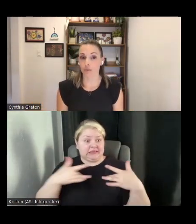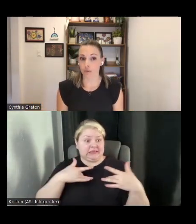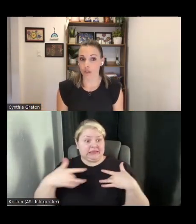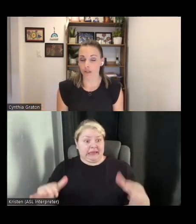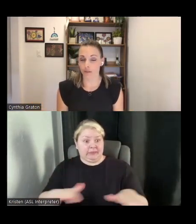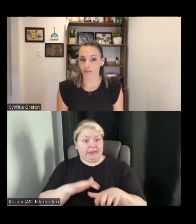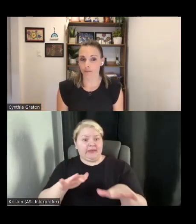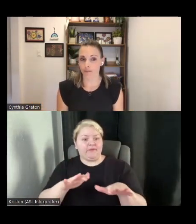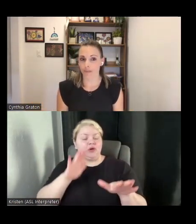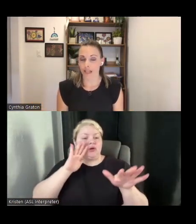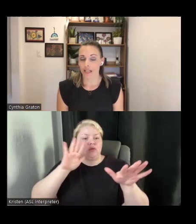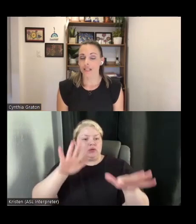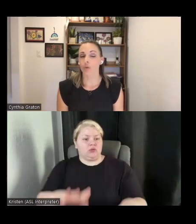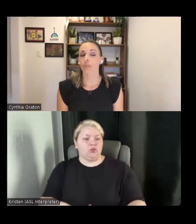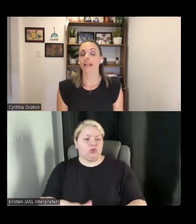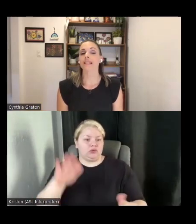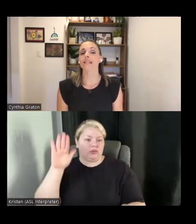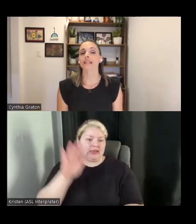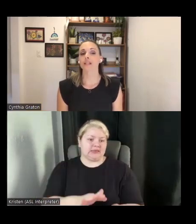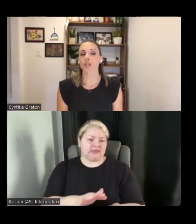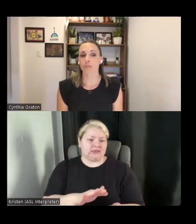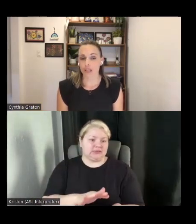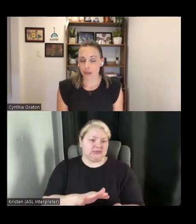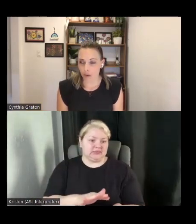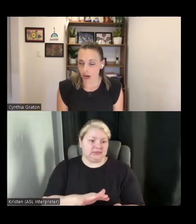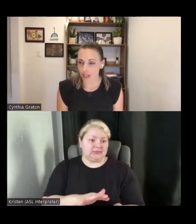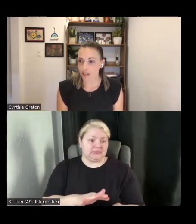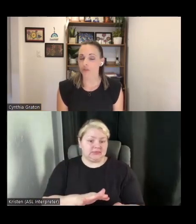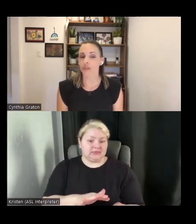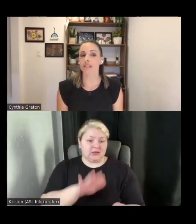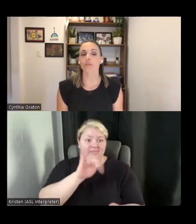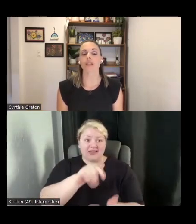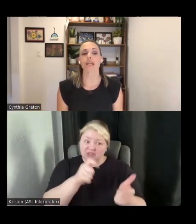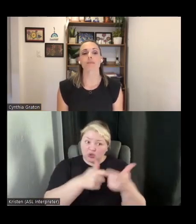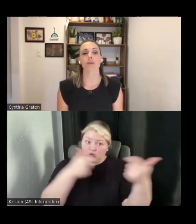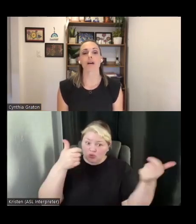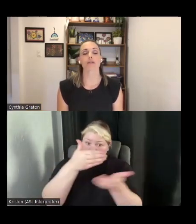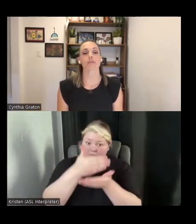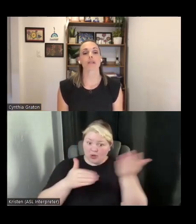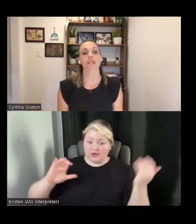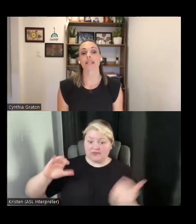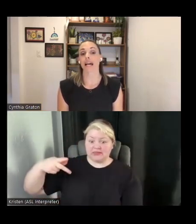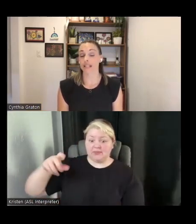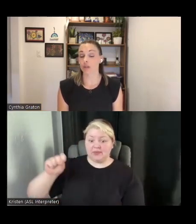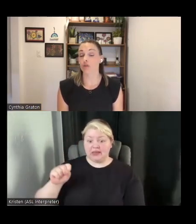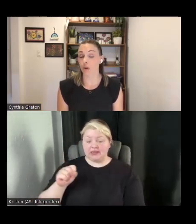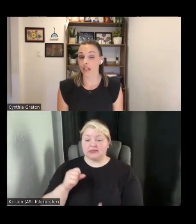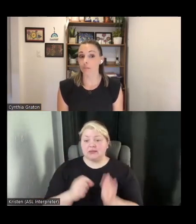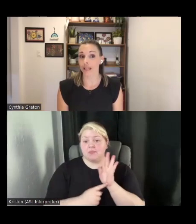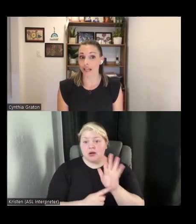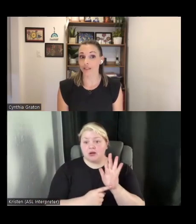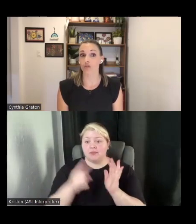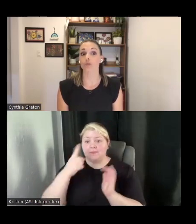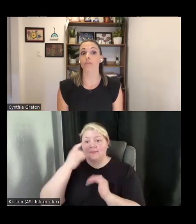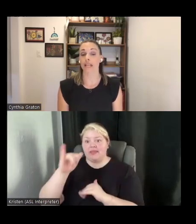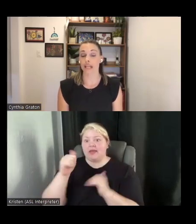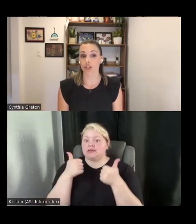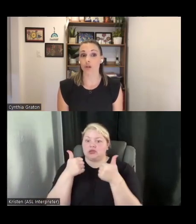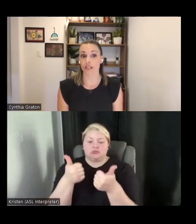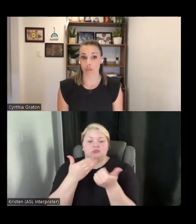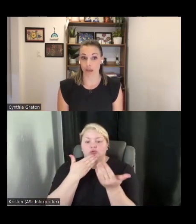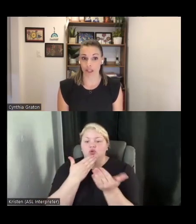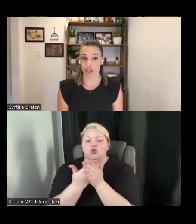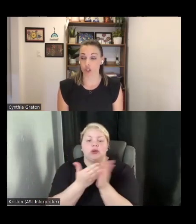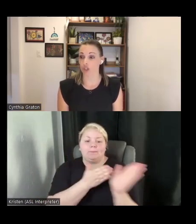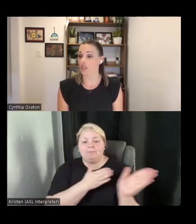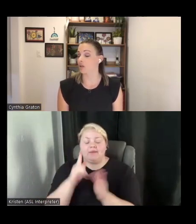be reduced. So plan C is a big part of the CPS model because that's a great plan to manage